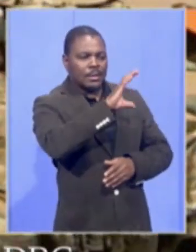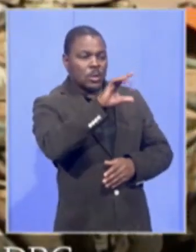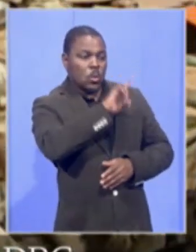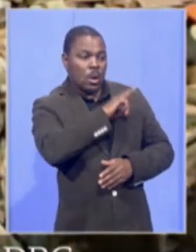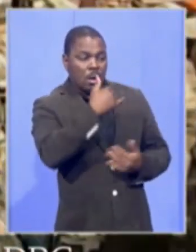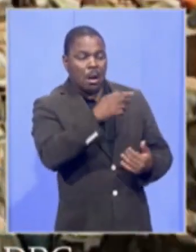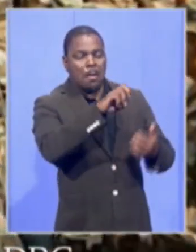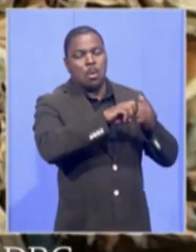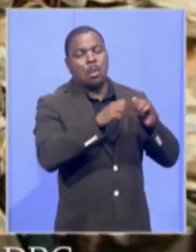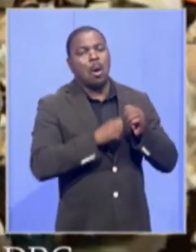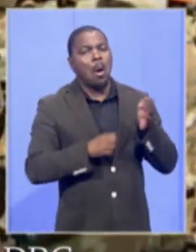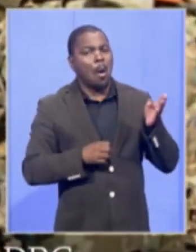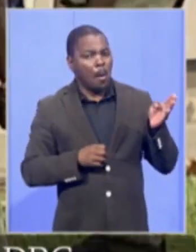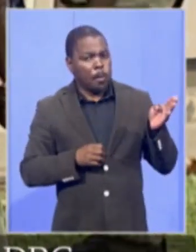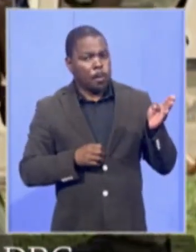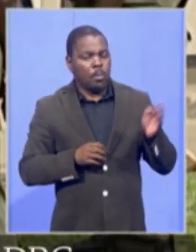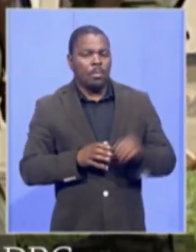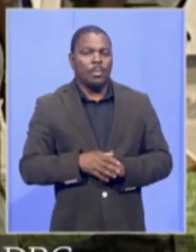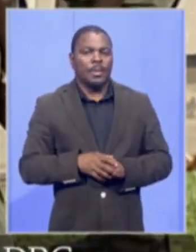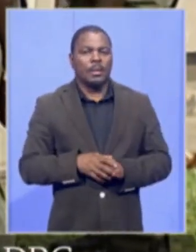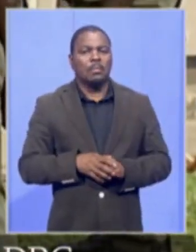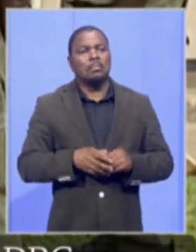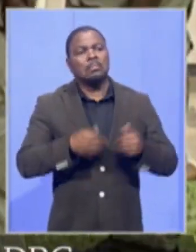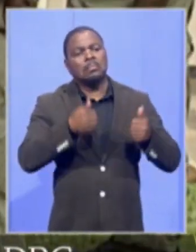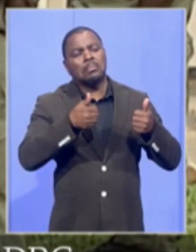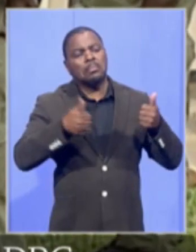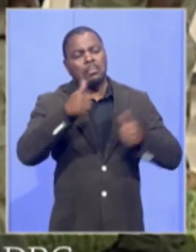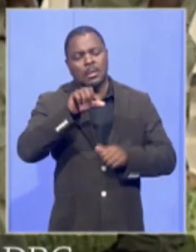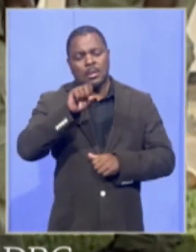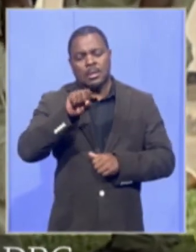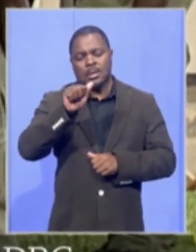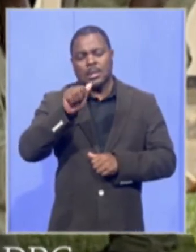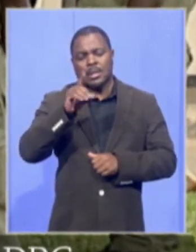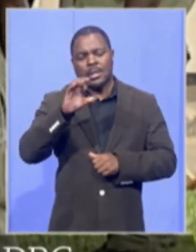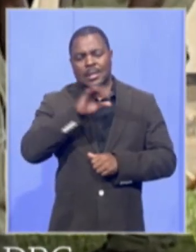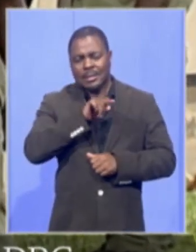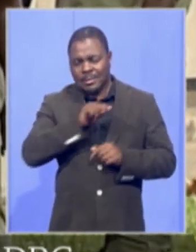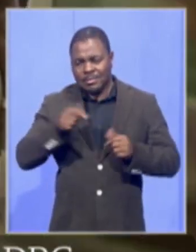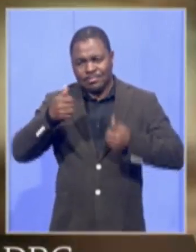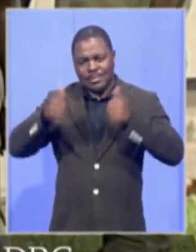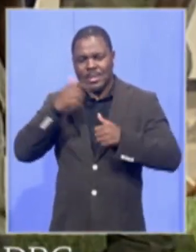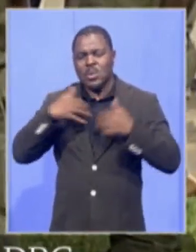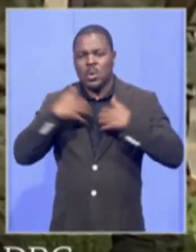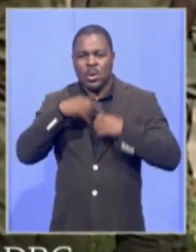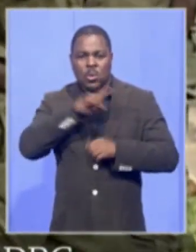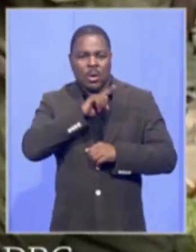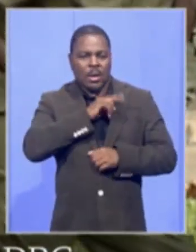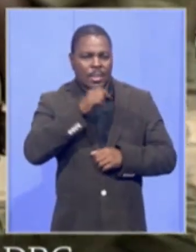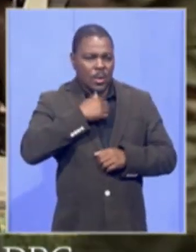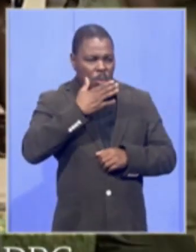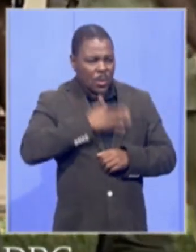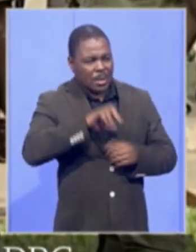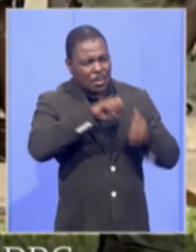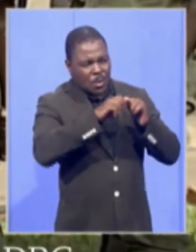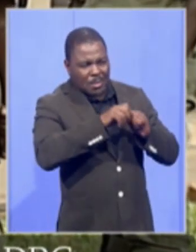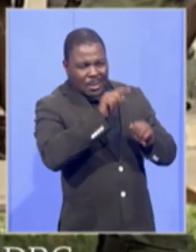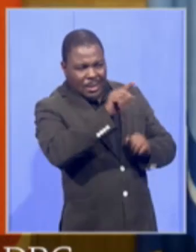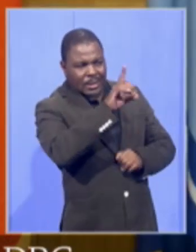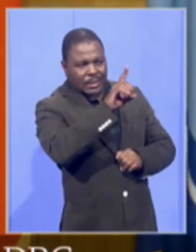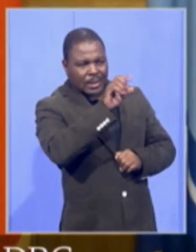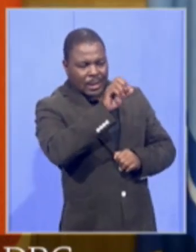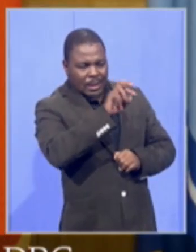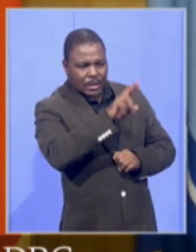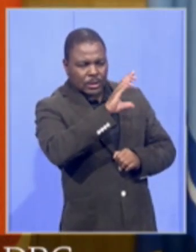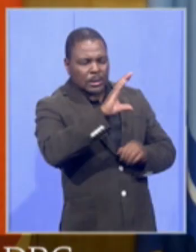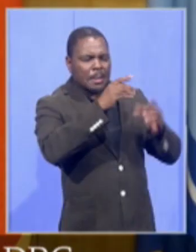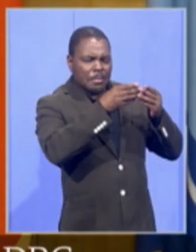mathata. Taba ena e entse dihloho ho baetapele ba SADC ka ha ba batla hore Kinshasa e hlole diqholotso tse teng. We're getting